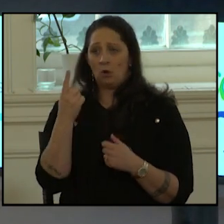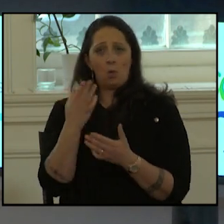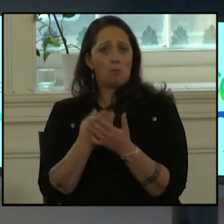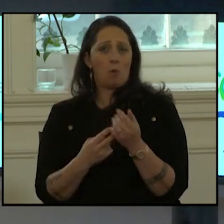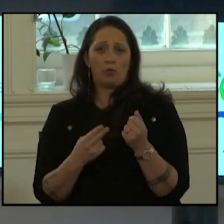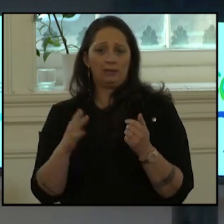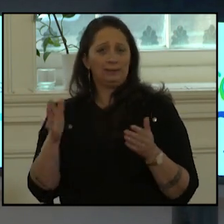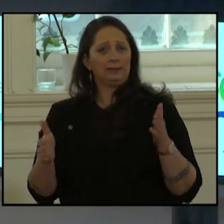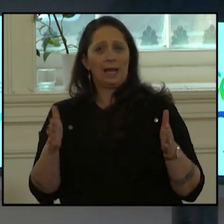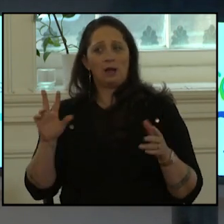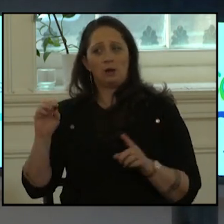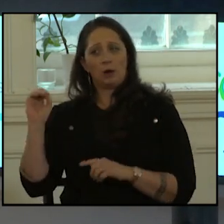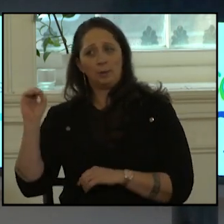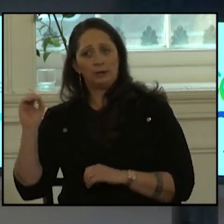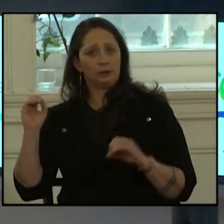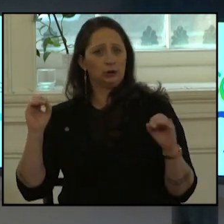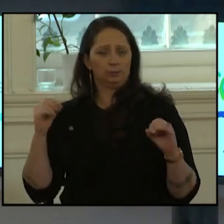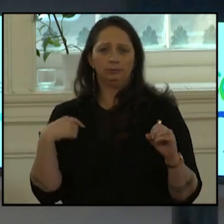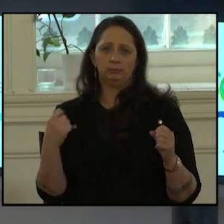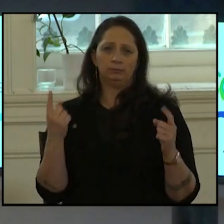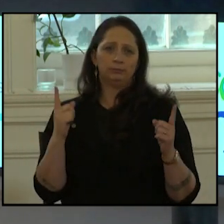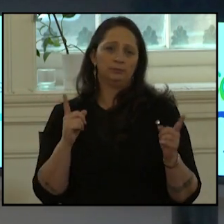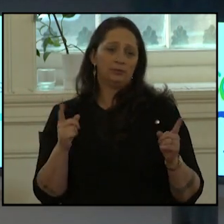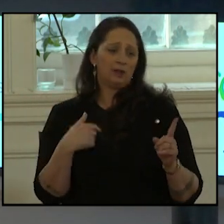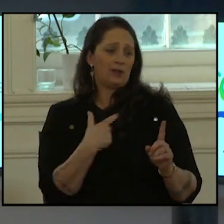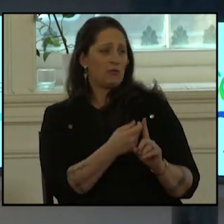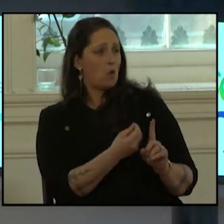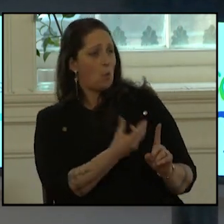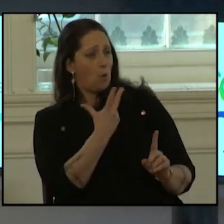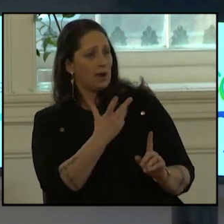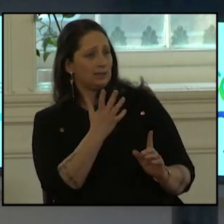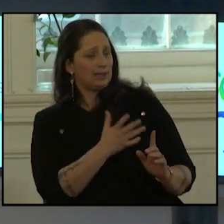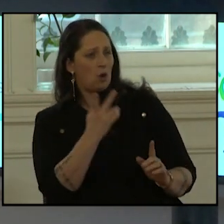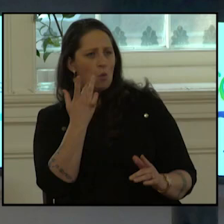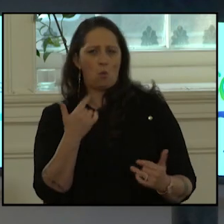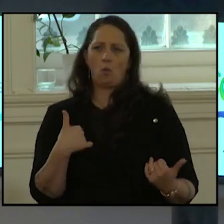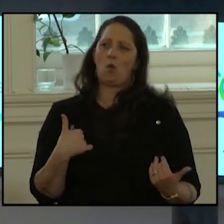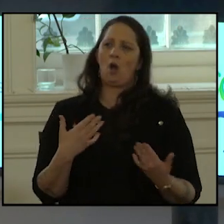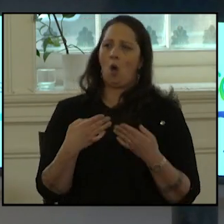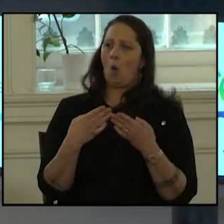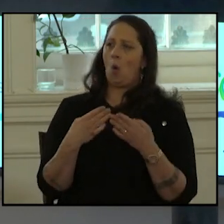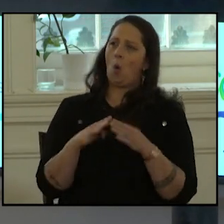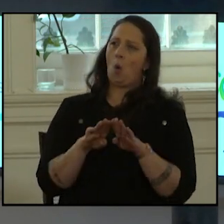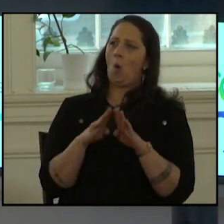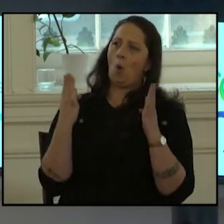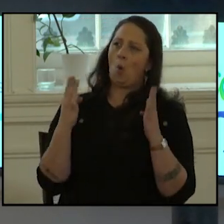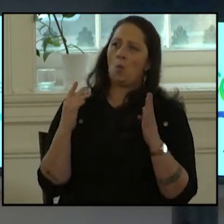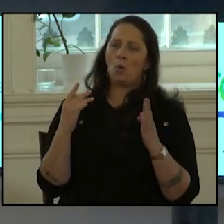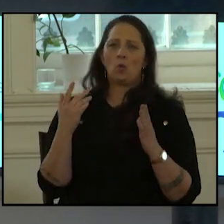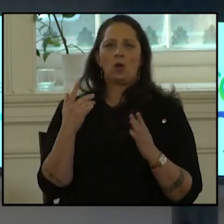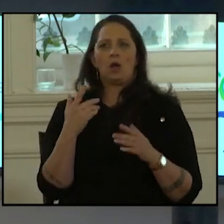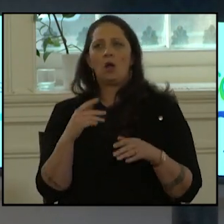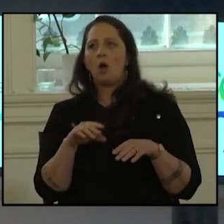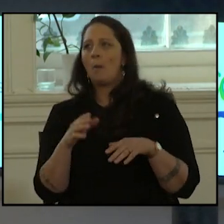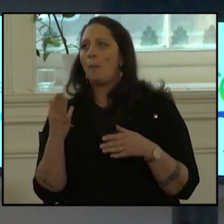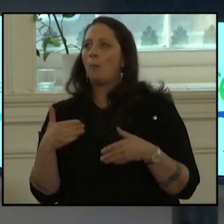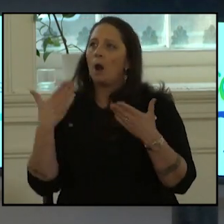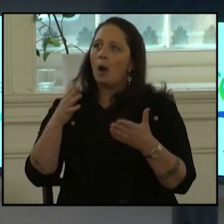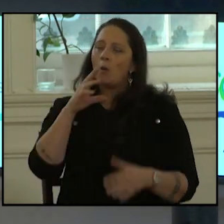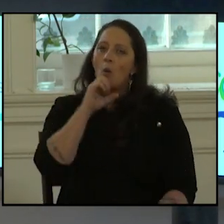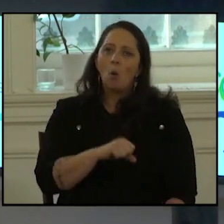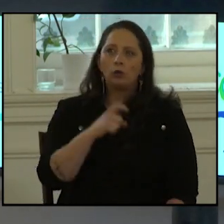sides. I get it from the white side when they come in. Why are we opening up these wounds? Why are we